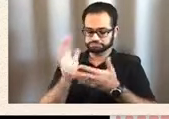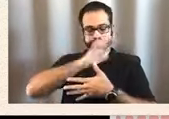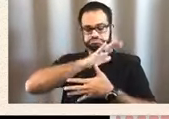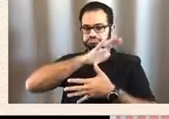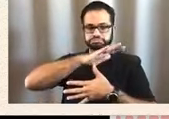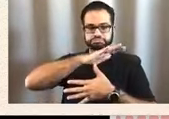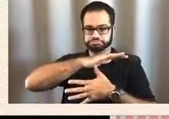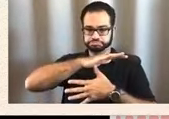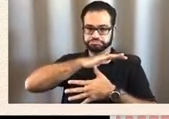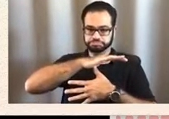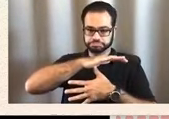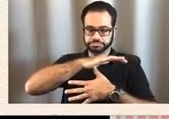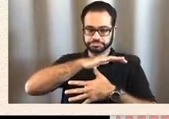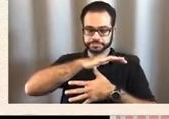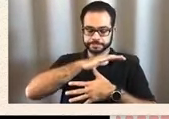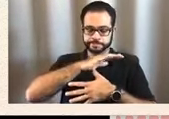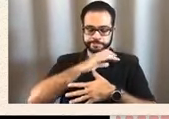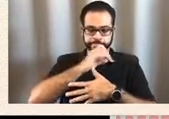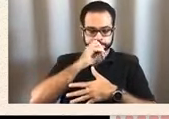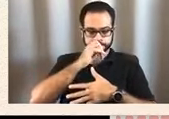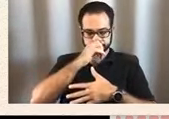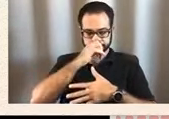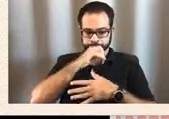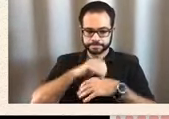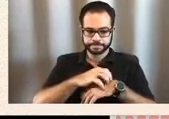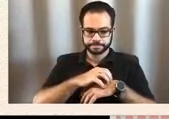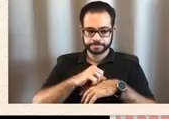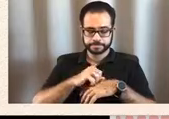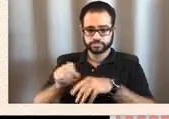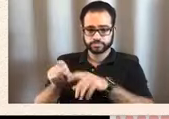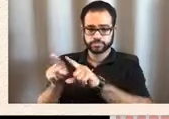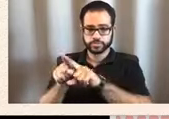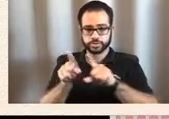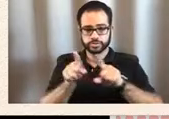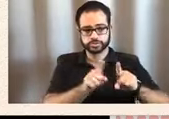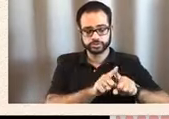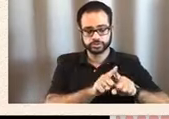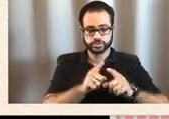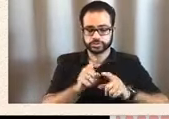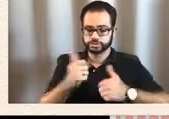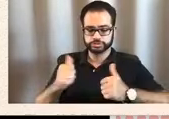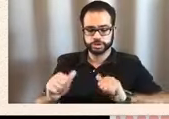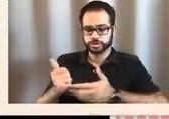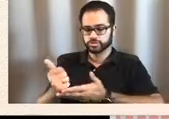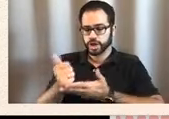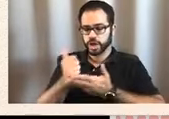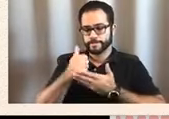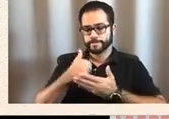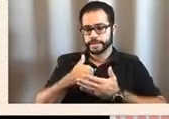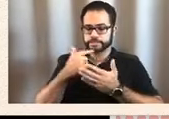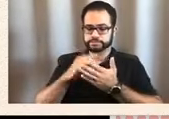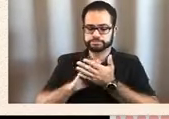importance, as well as helping me be a productive member of society.